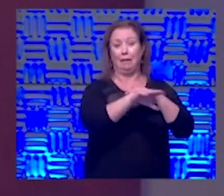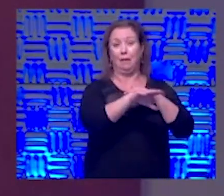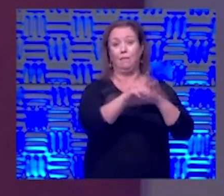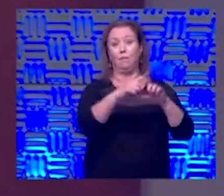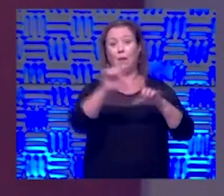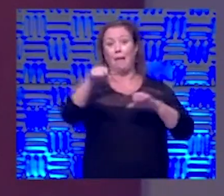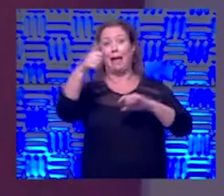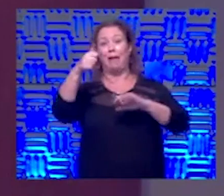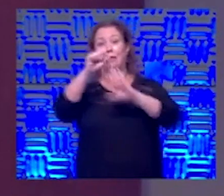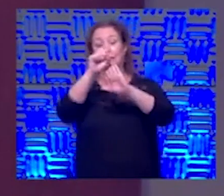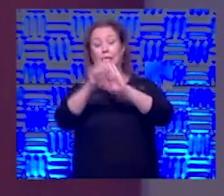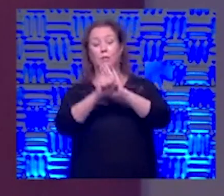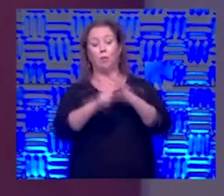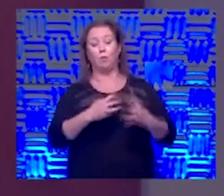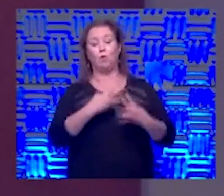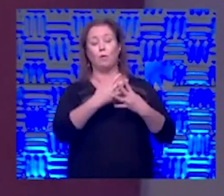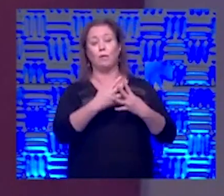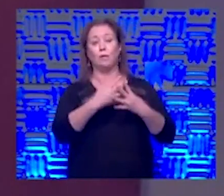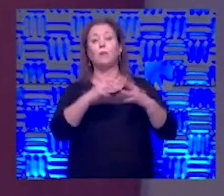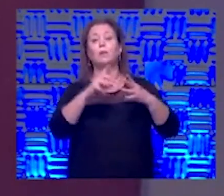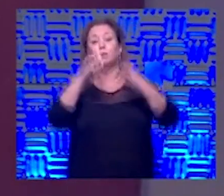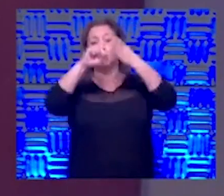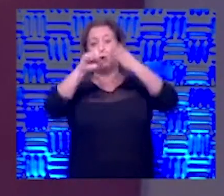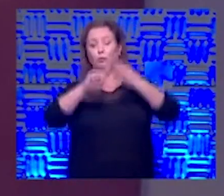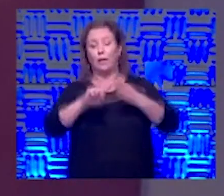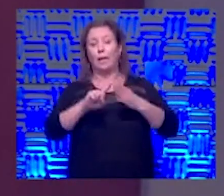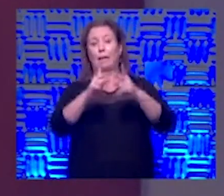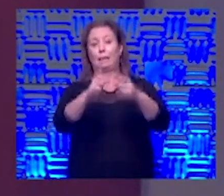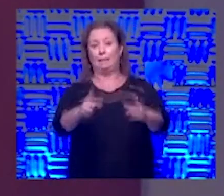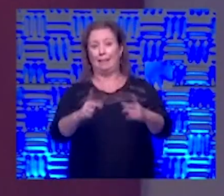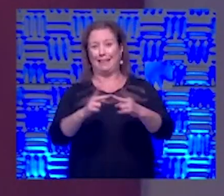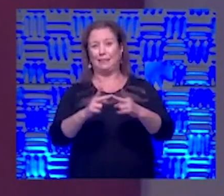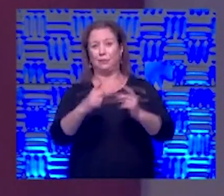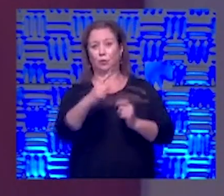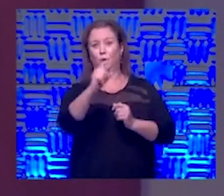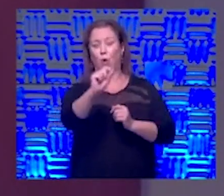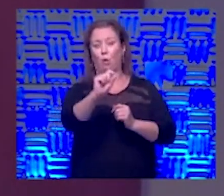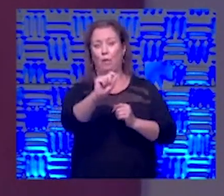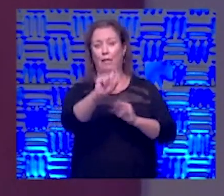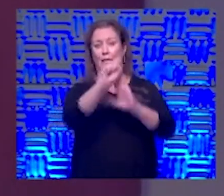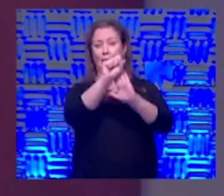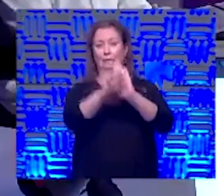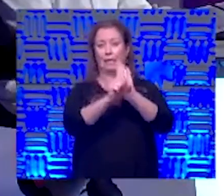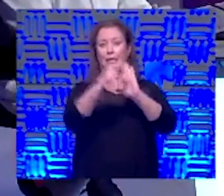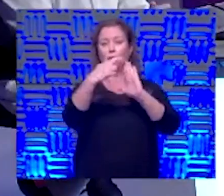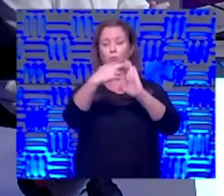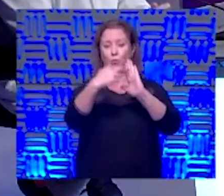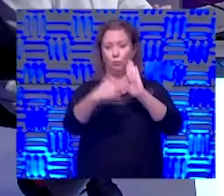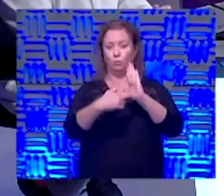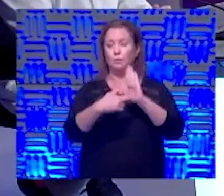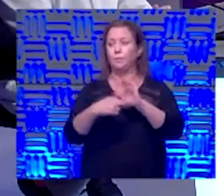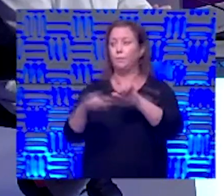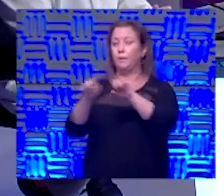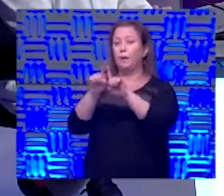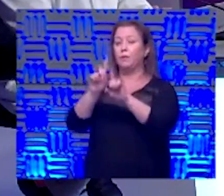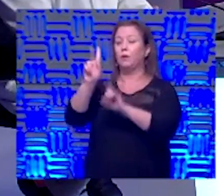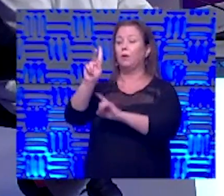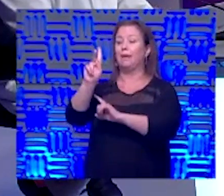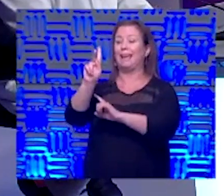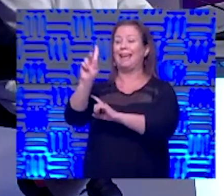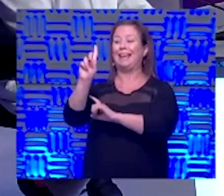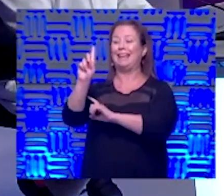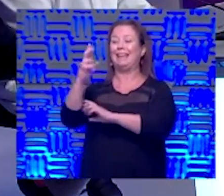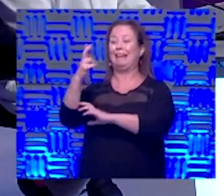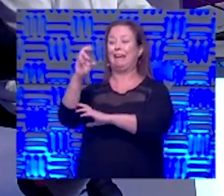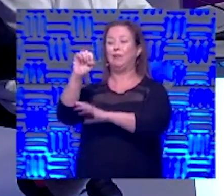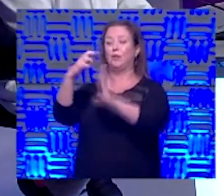with quarantine still. So do check your destination state and what the state rules are. And also check the KDHE rules, because